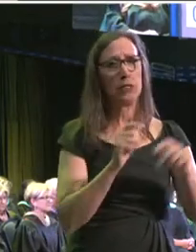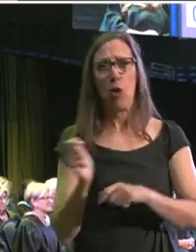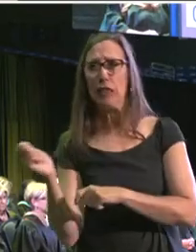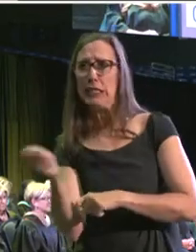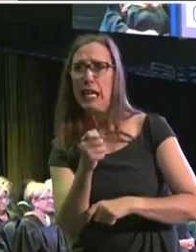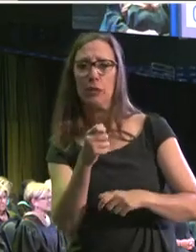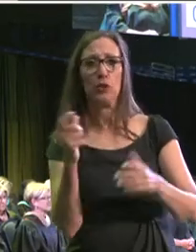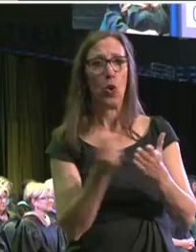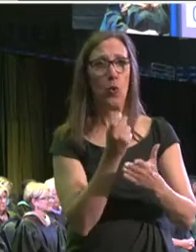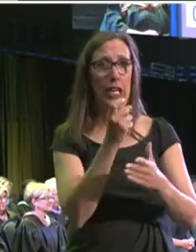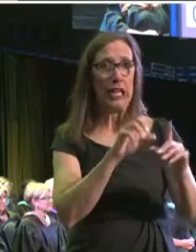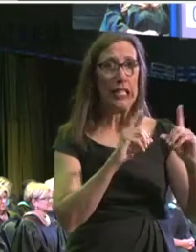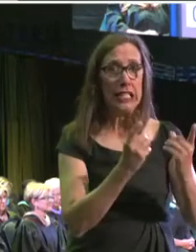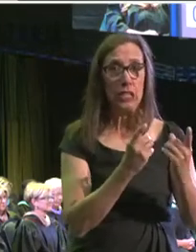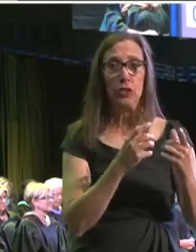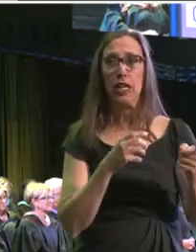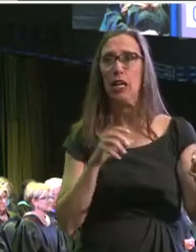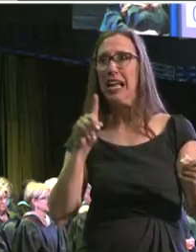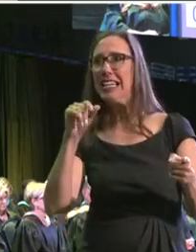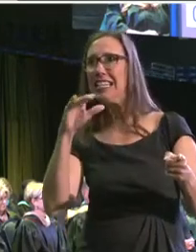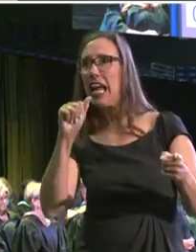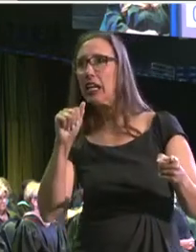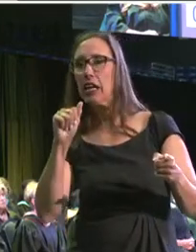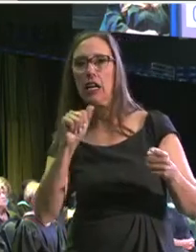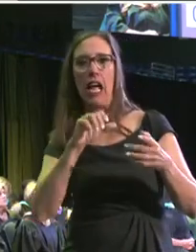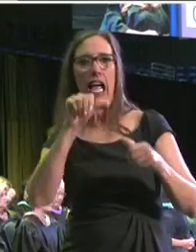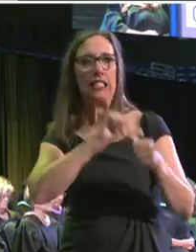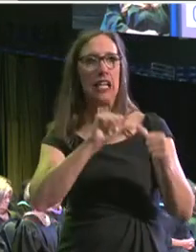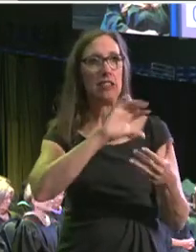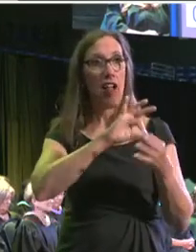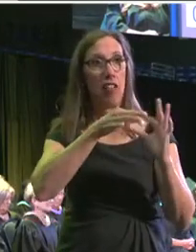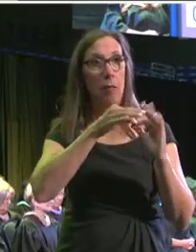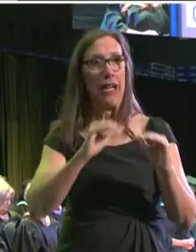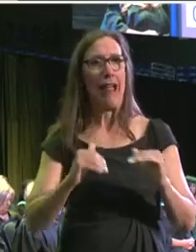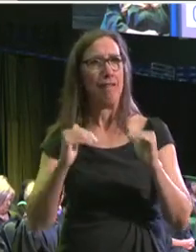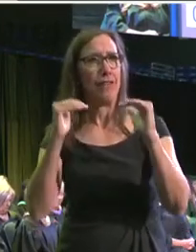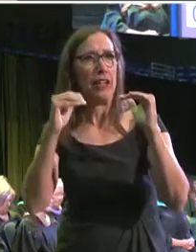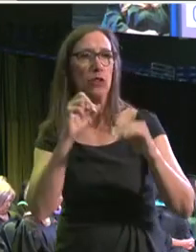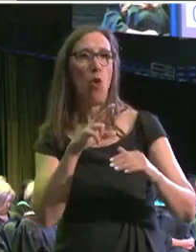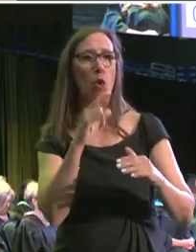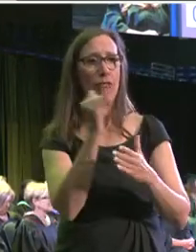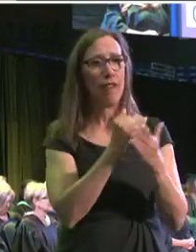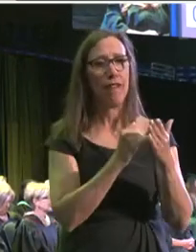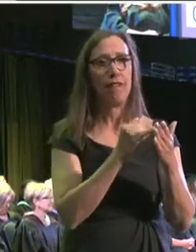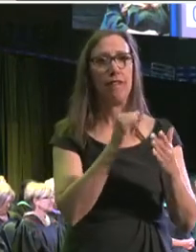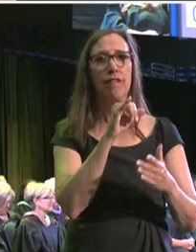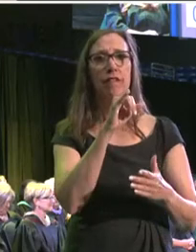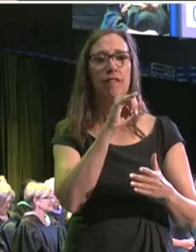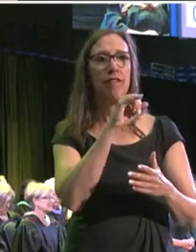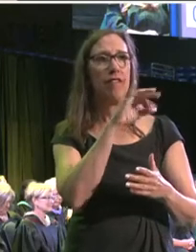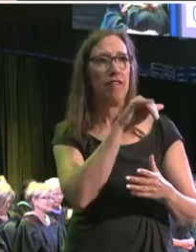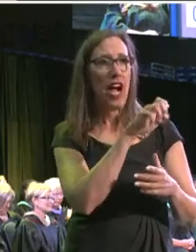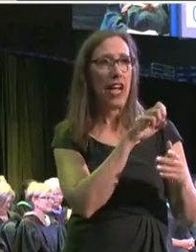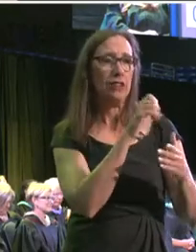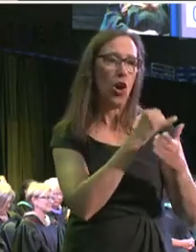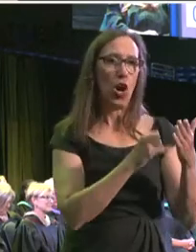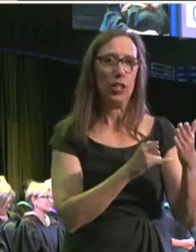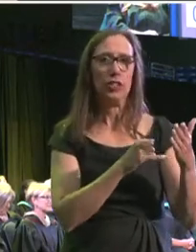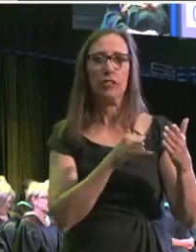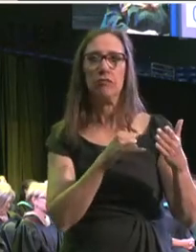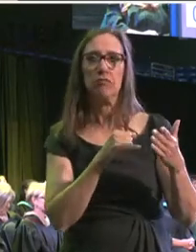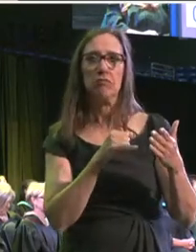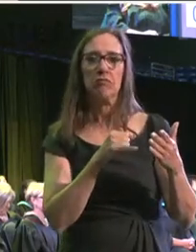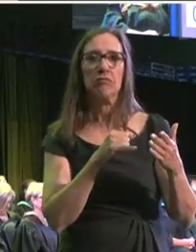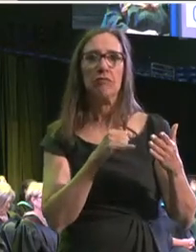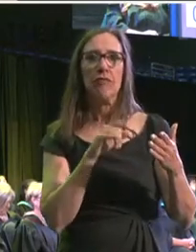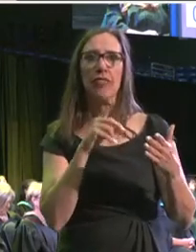team winning districts, clubs such as DECA and Science Olympiad advancing in competition, or our fine arts students producing beautiful art and music.